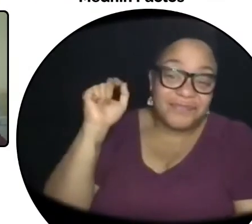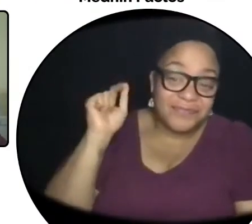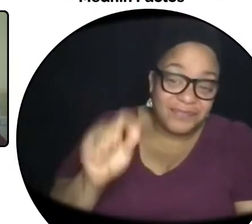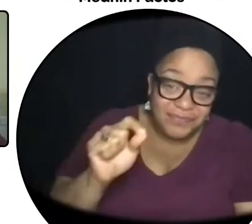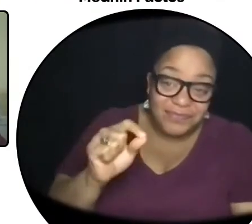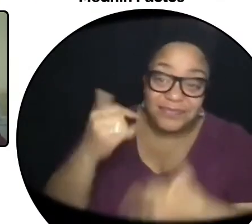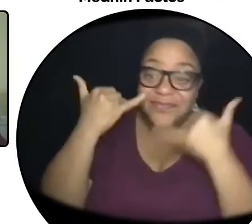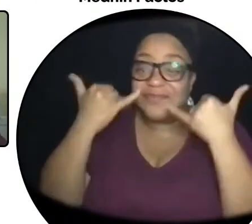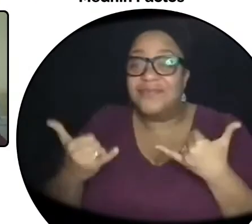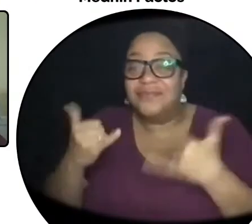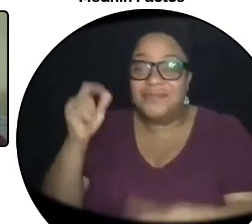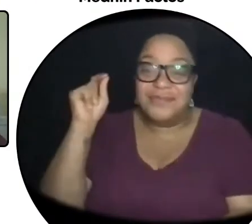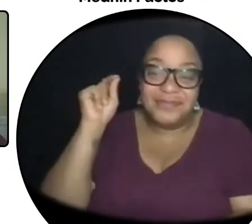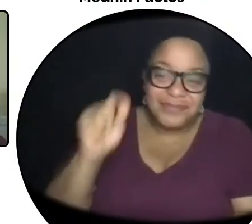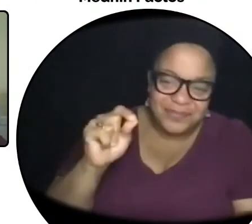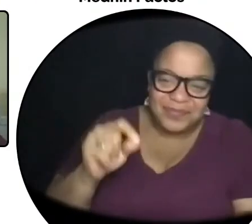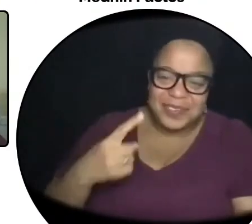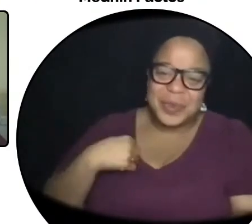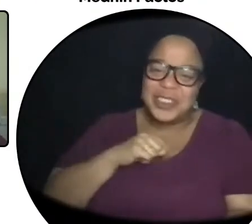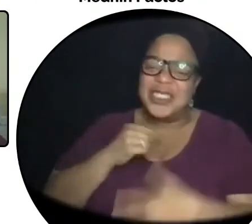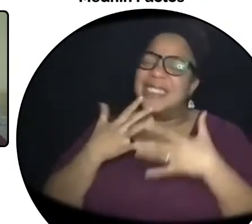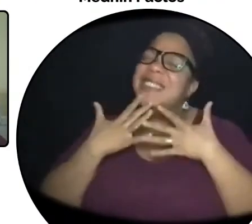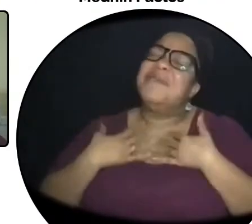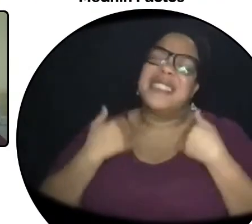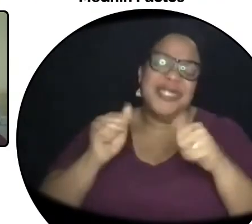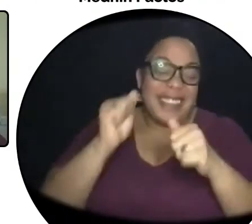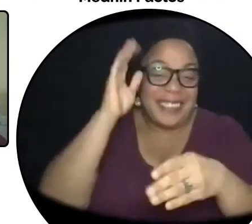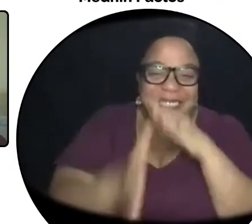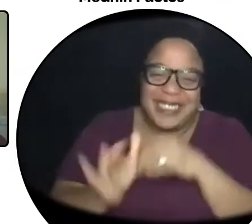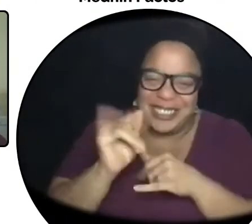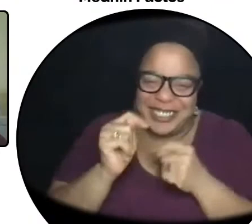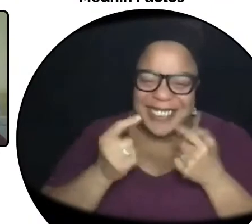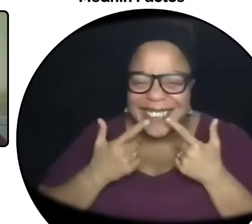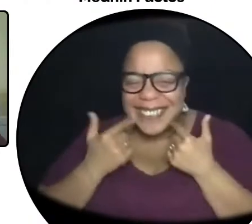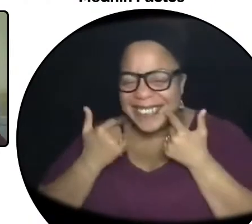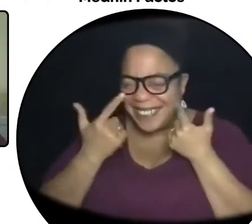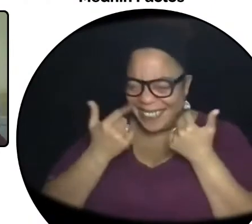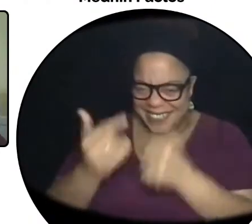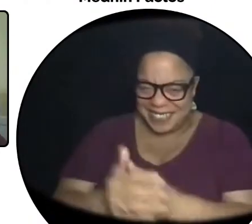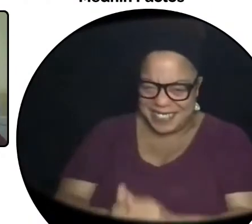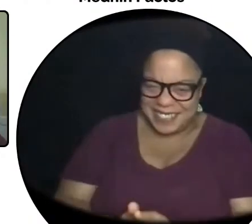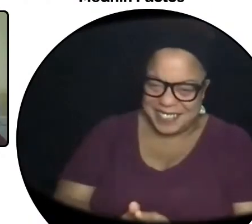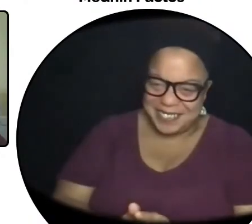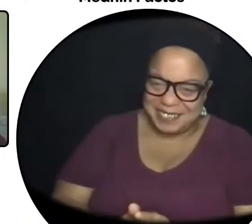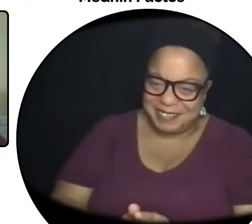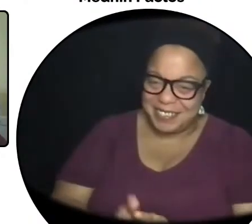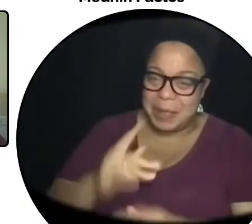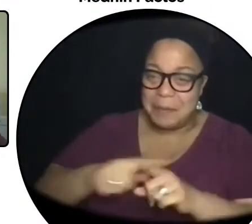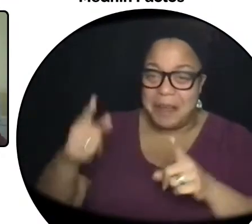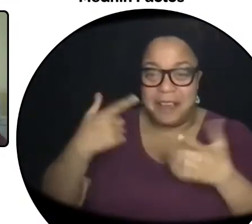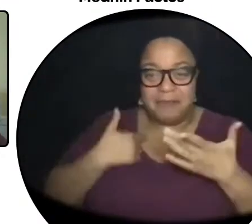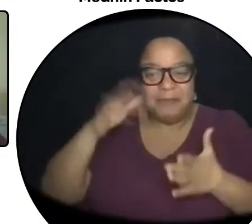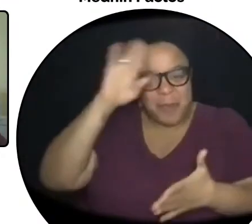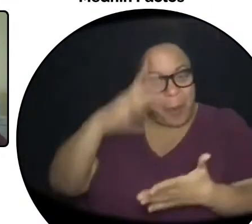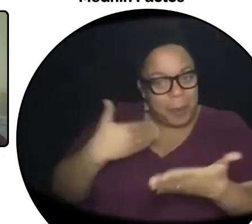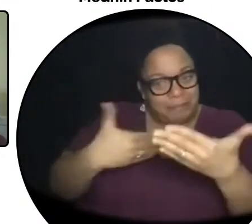because we're talking about a free publishing company, not one that's caught up in the corporate